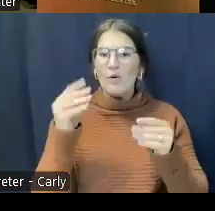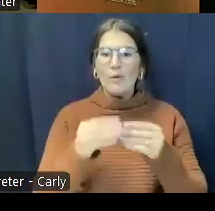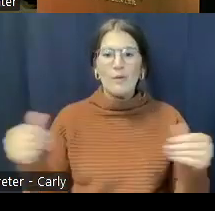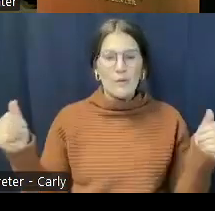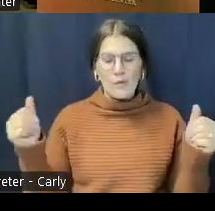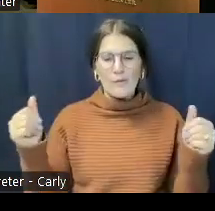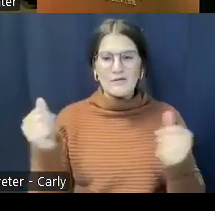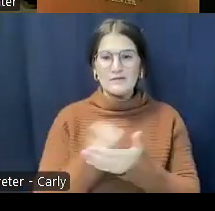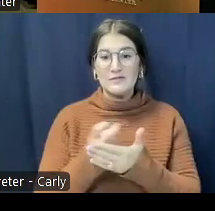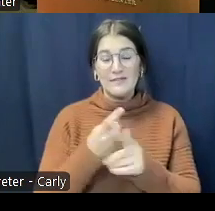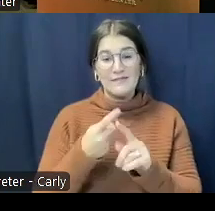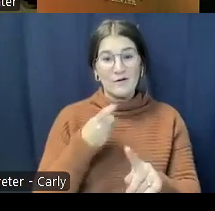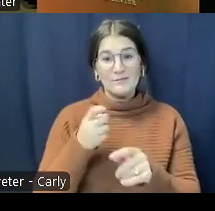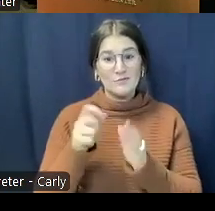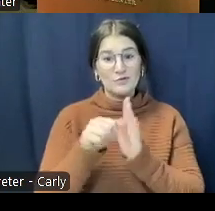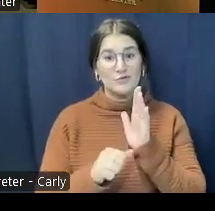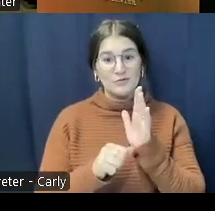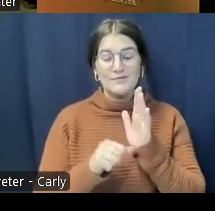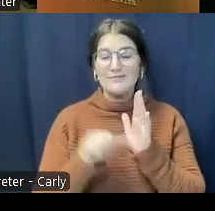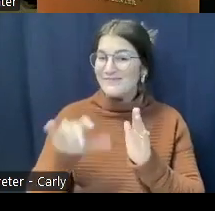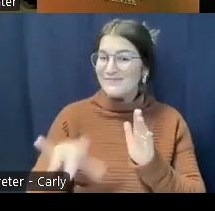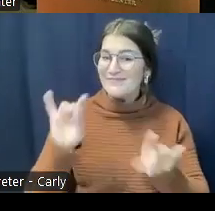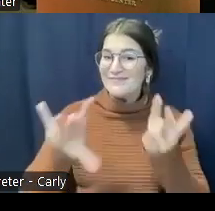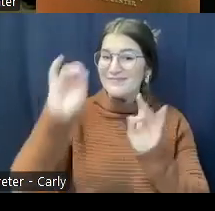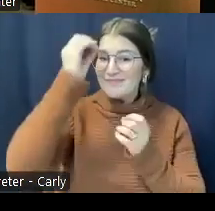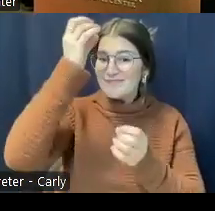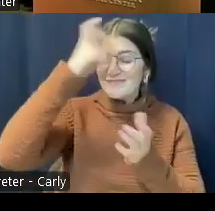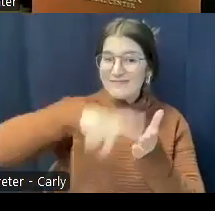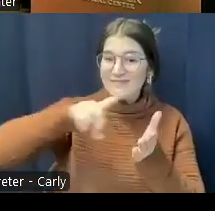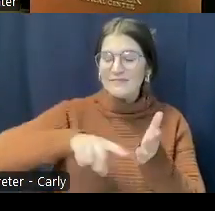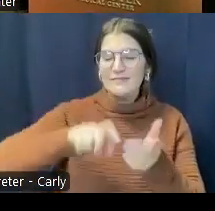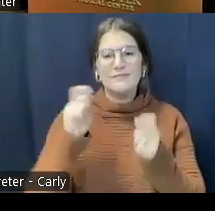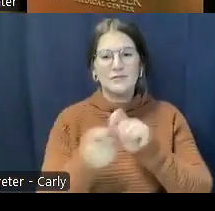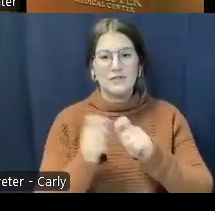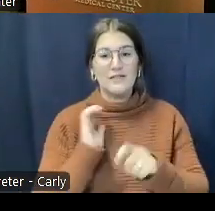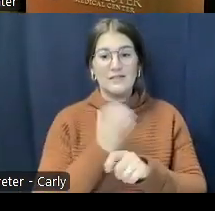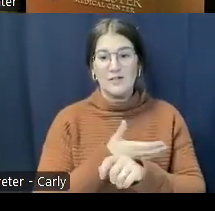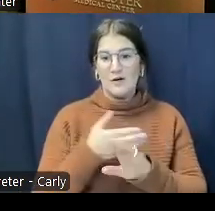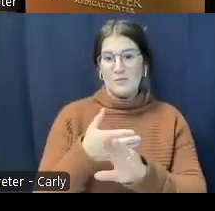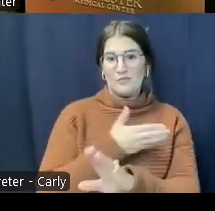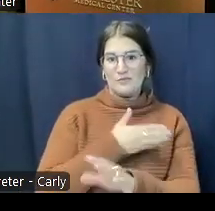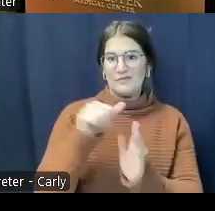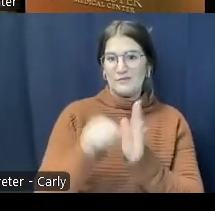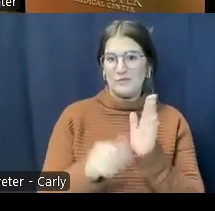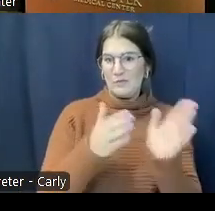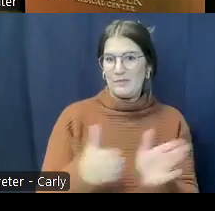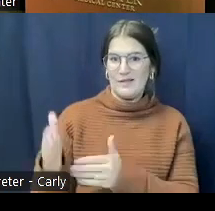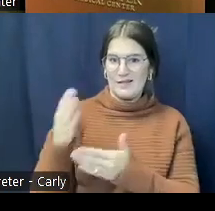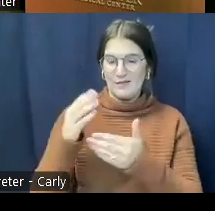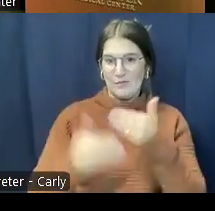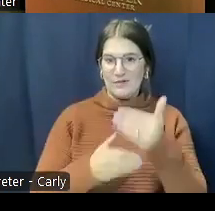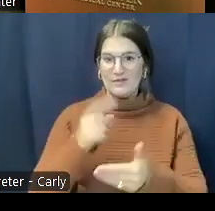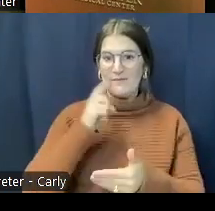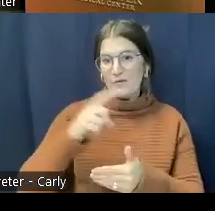surgery. And based on this finding, we changed our psychosocial pre-surgical planning process.